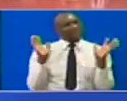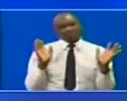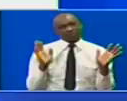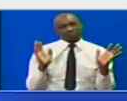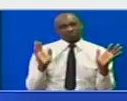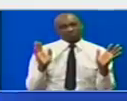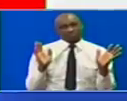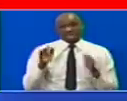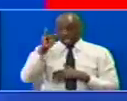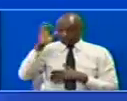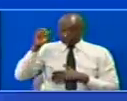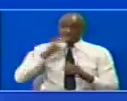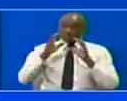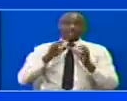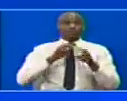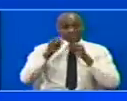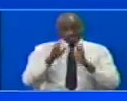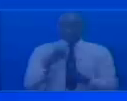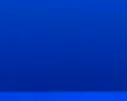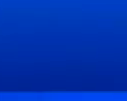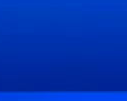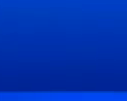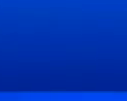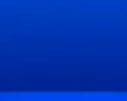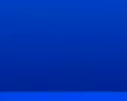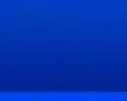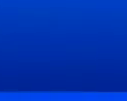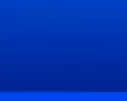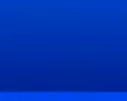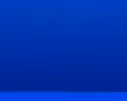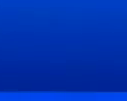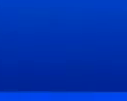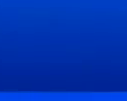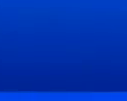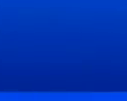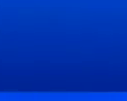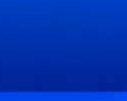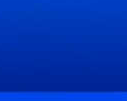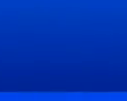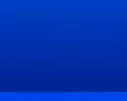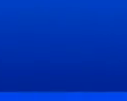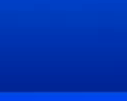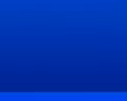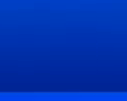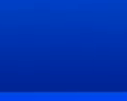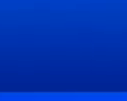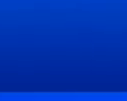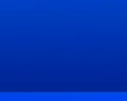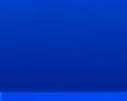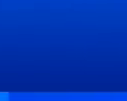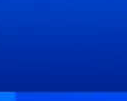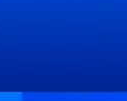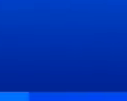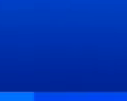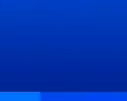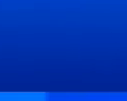distribution. IEBC communication manager Andrew Limo says the distribution criteria was based on population and area. The commission says